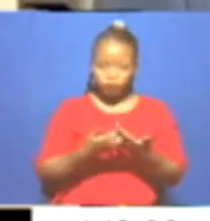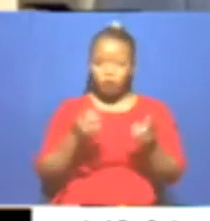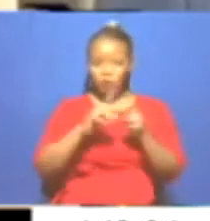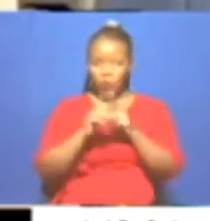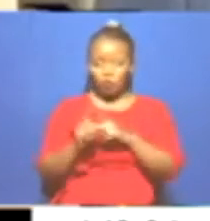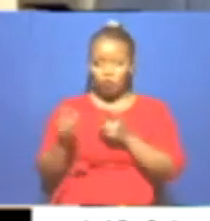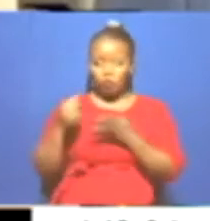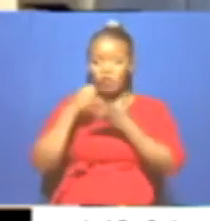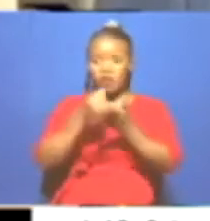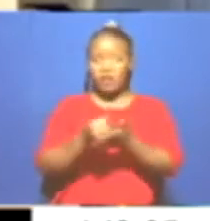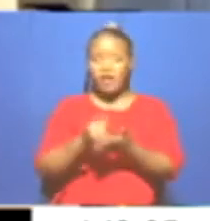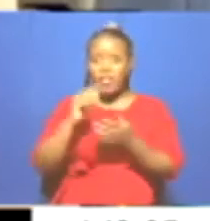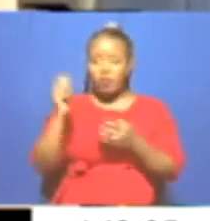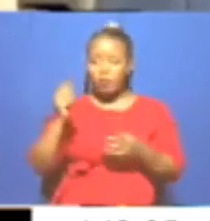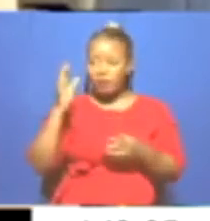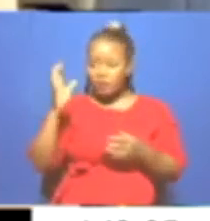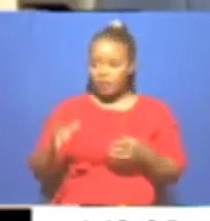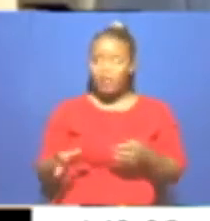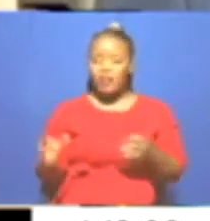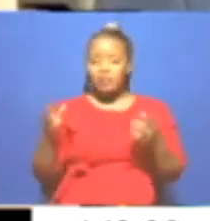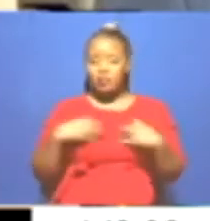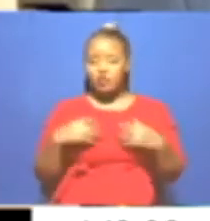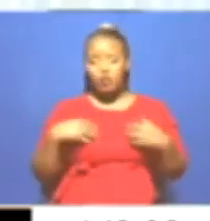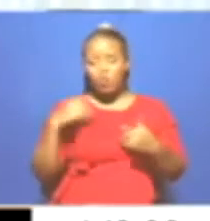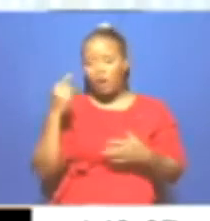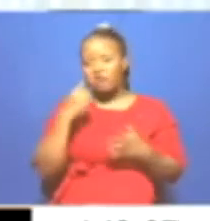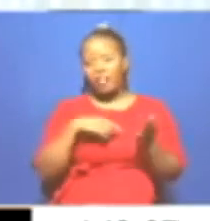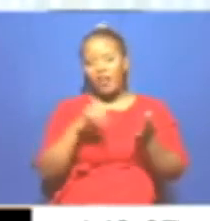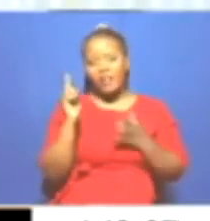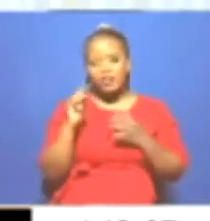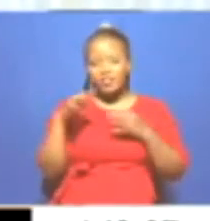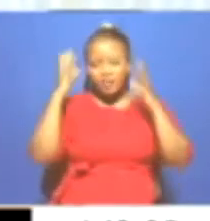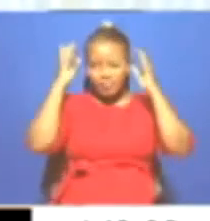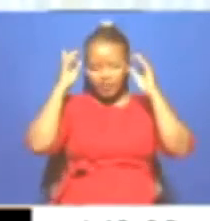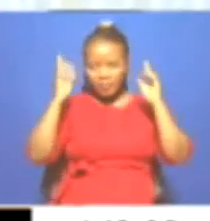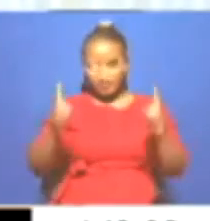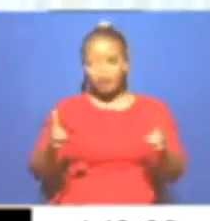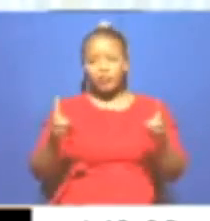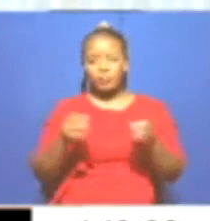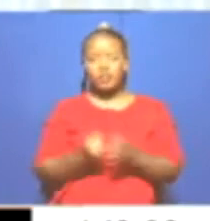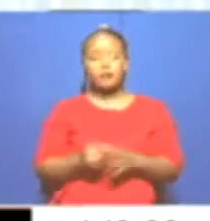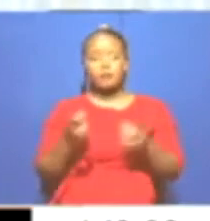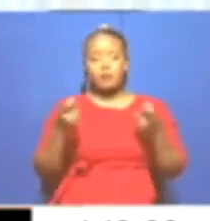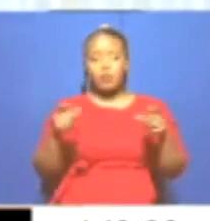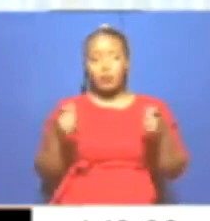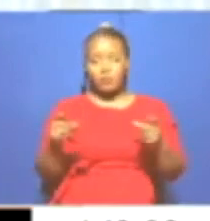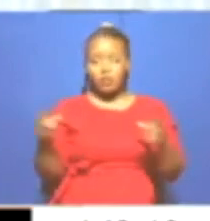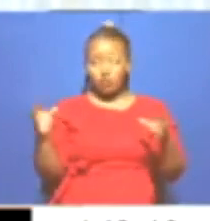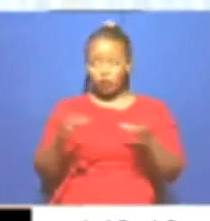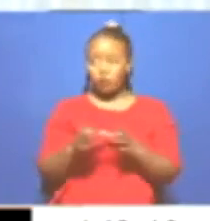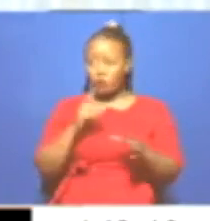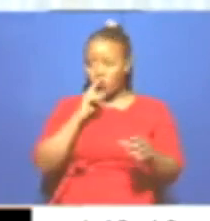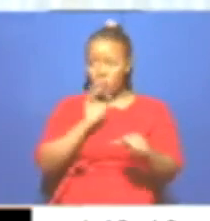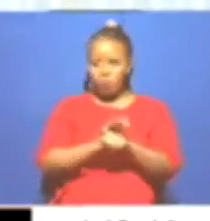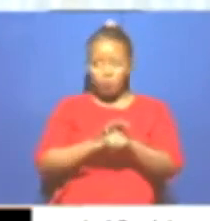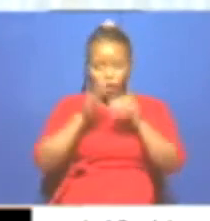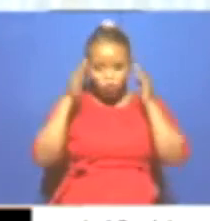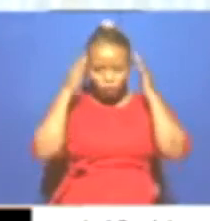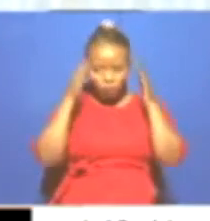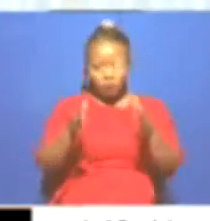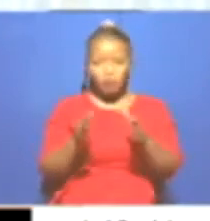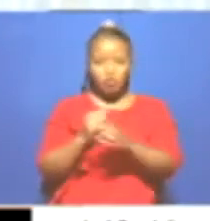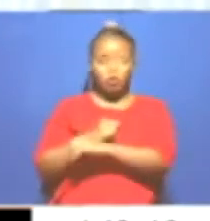Kenyans to make informed decisions. The media entities have affirmed their commitment to protect